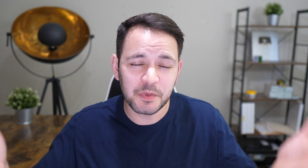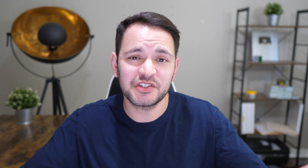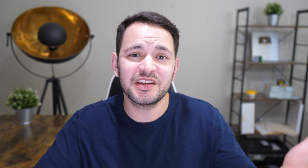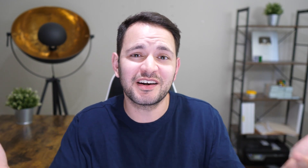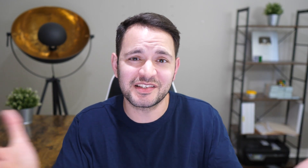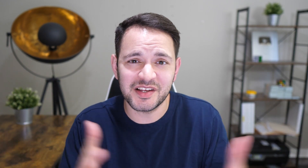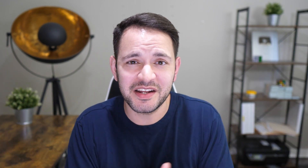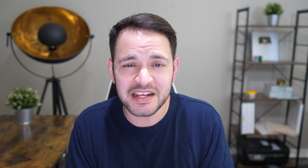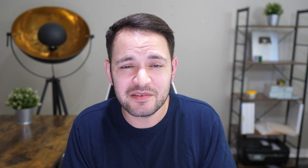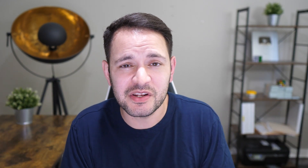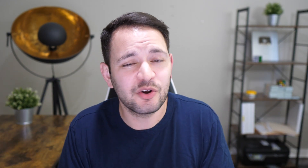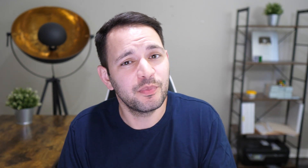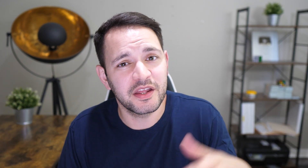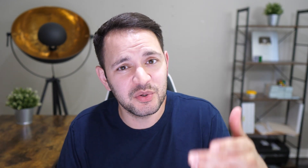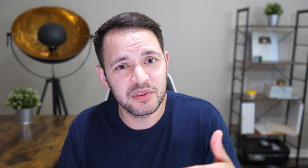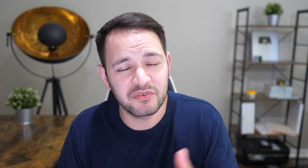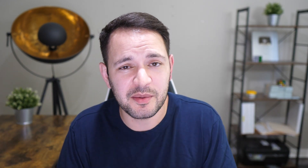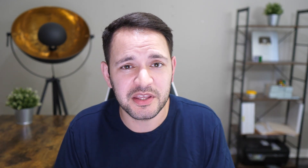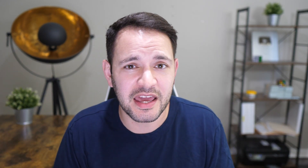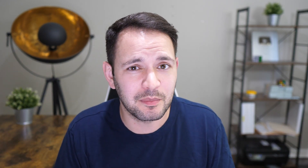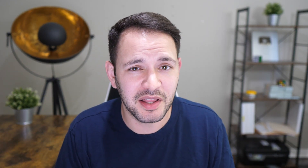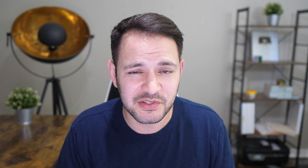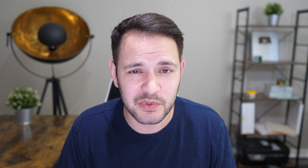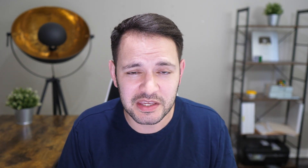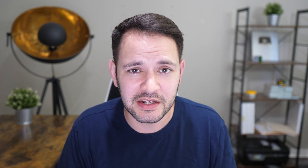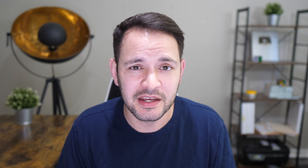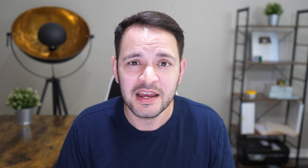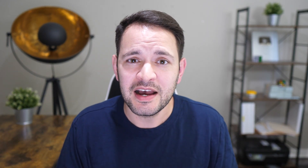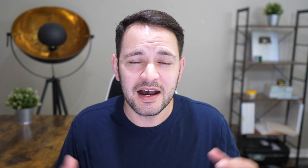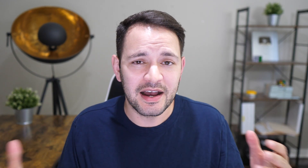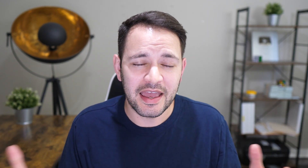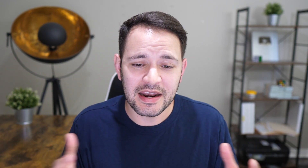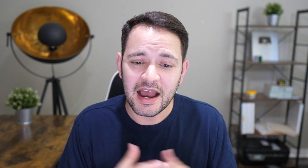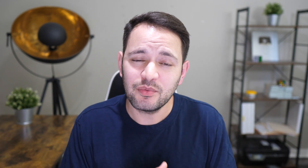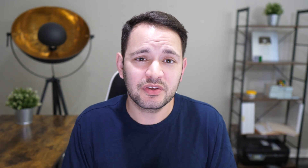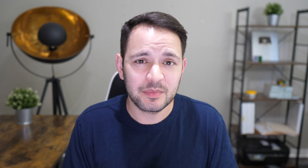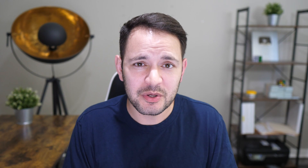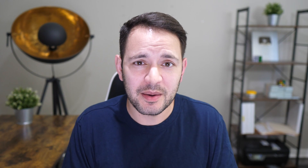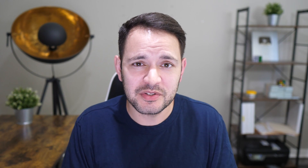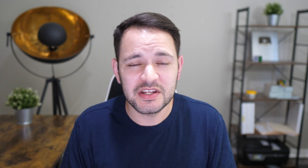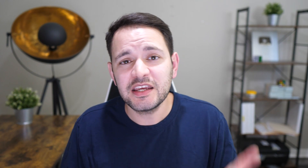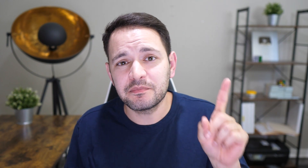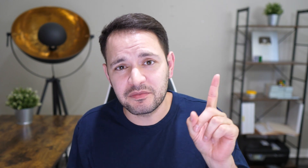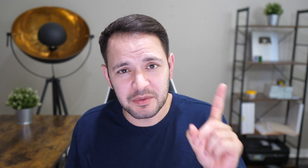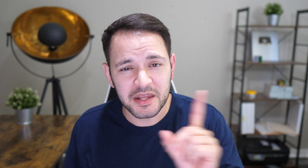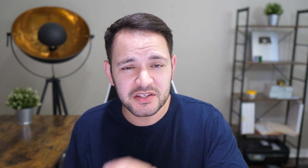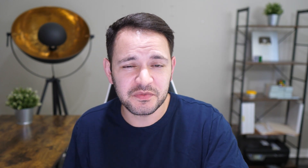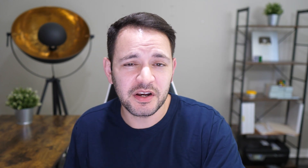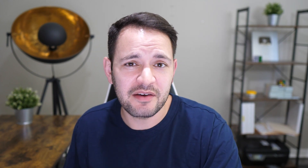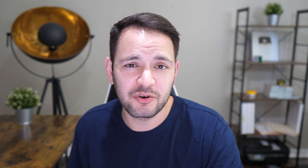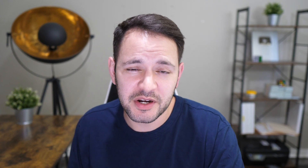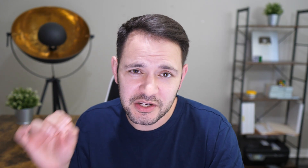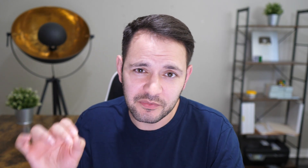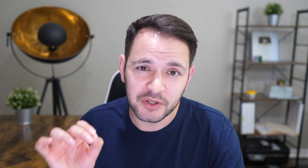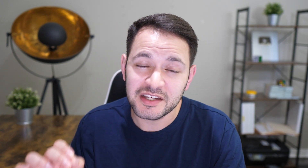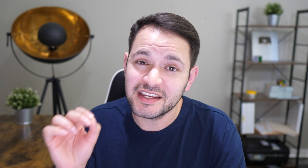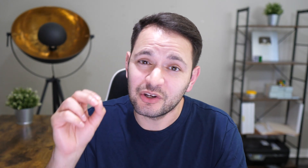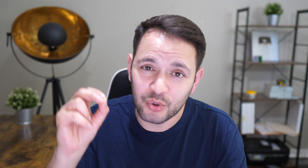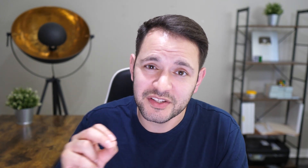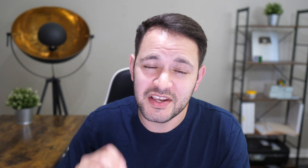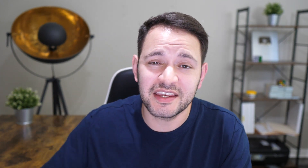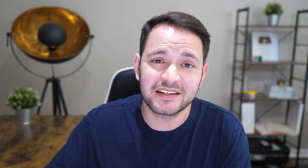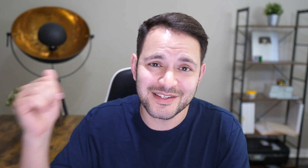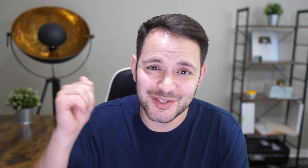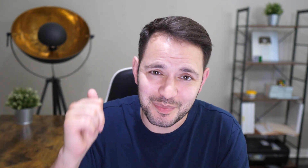once again, especially on a Sunday evening. Hope that you and the family had a blessed weekend. And I will keep you up to date. If you made it this far and you haven't already, don't forget,